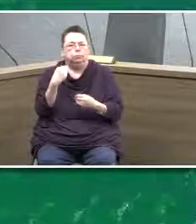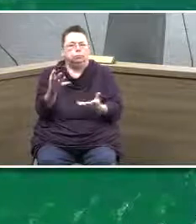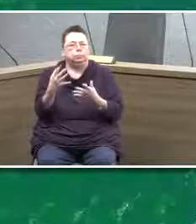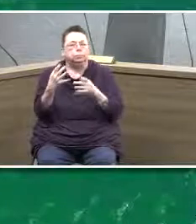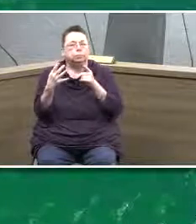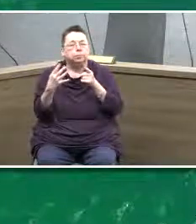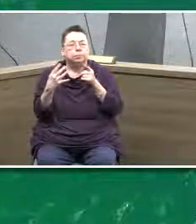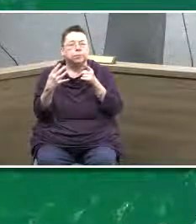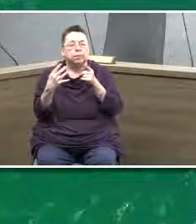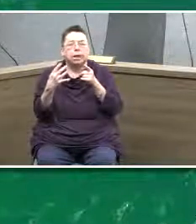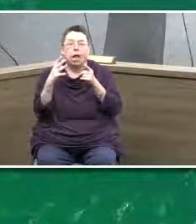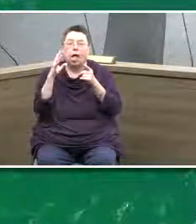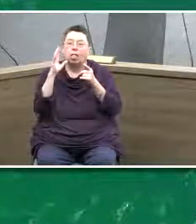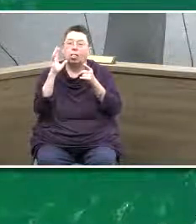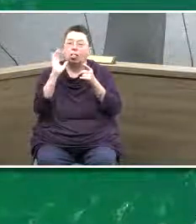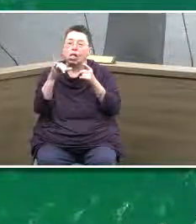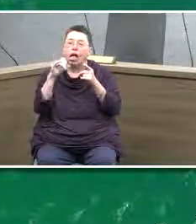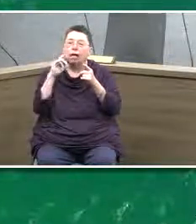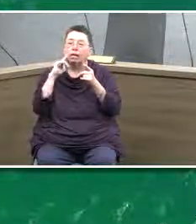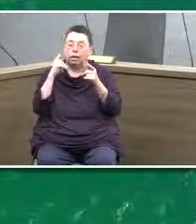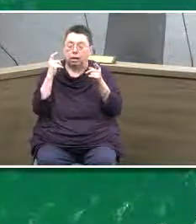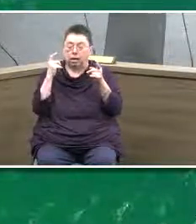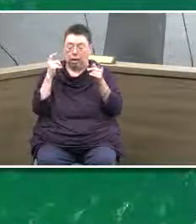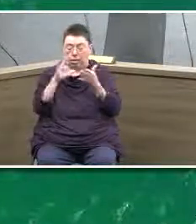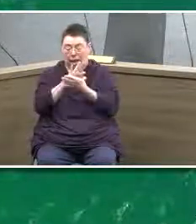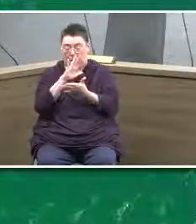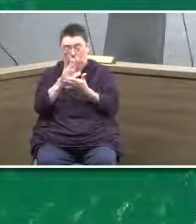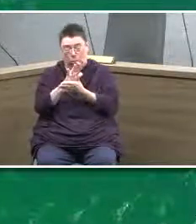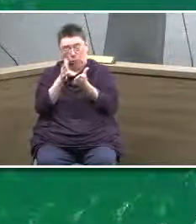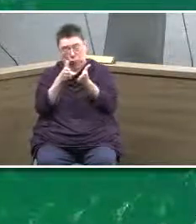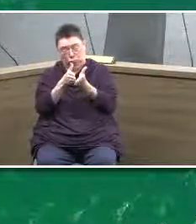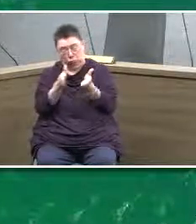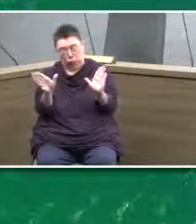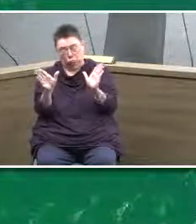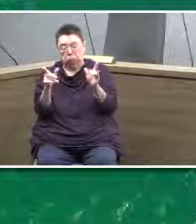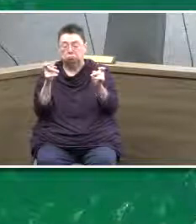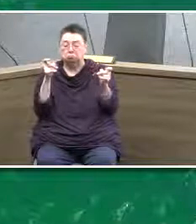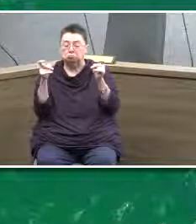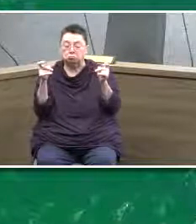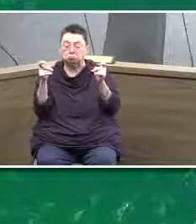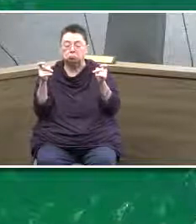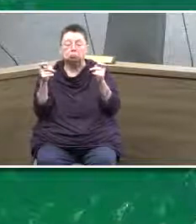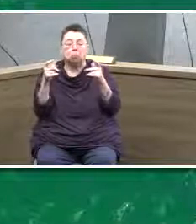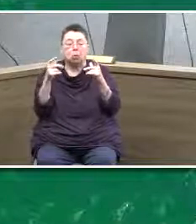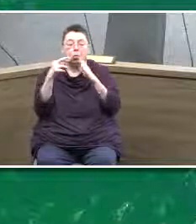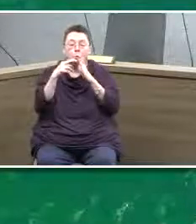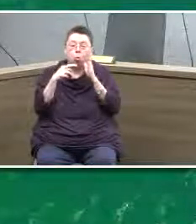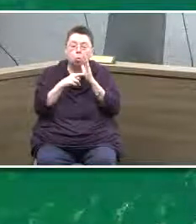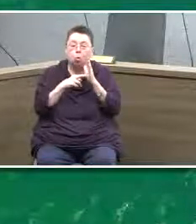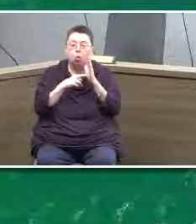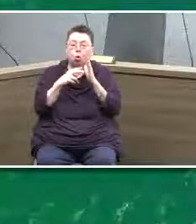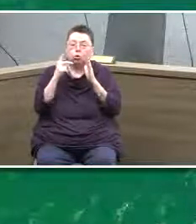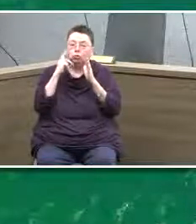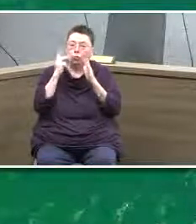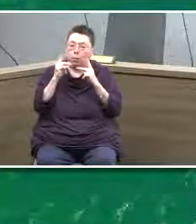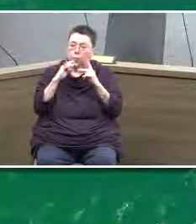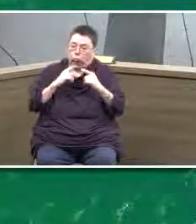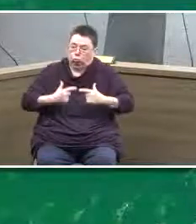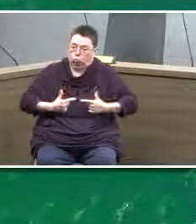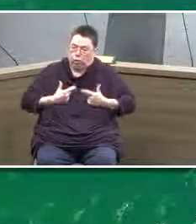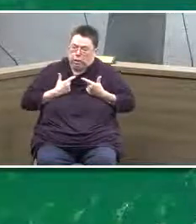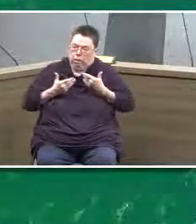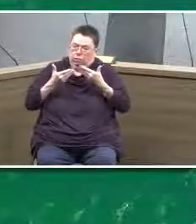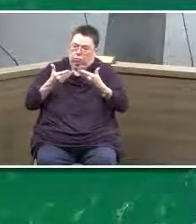A tenant selection plan is a governing document that outlines the admissions through continued occupancy